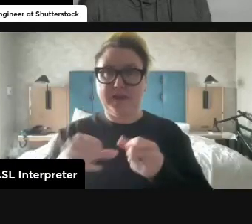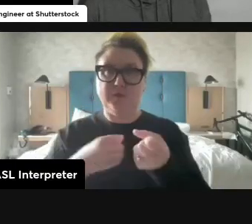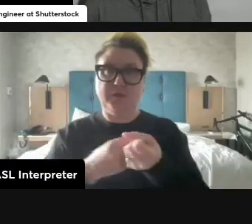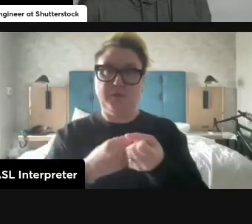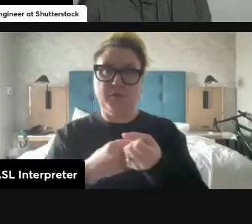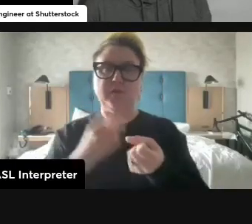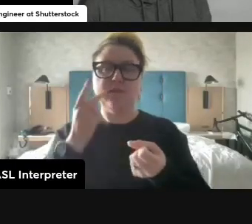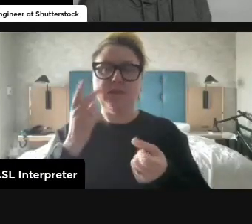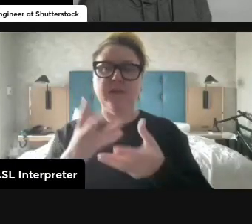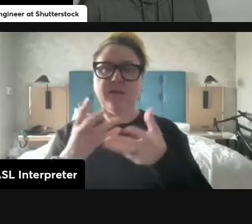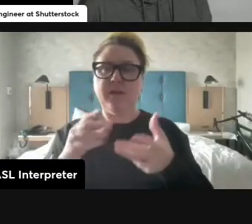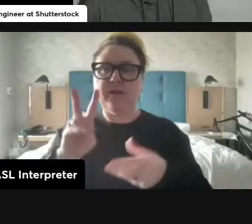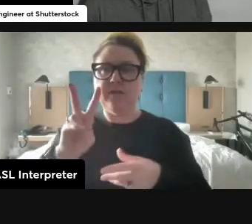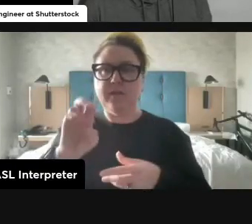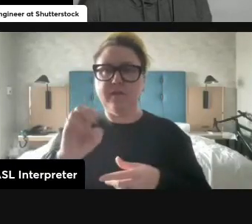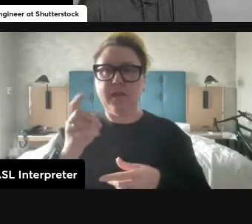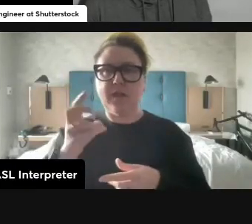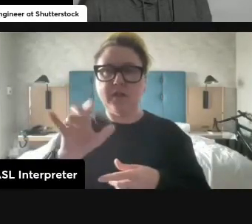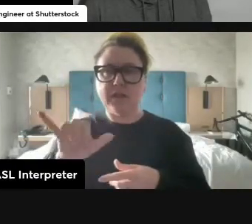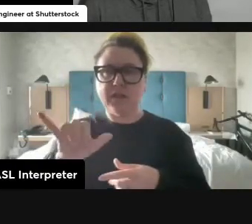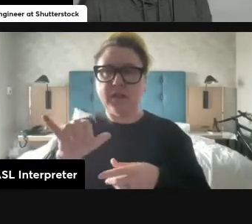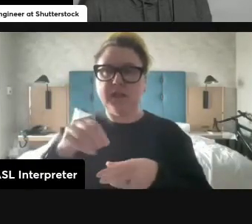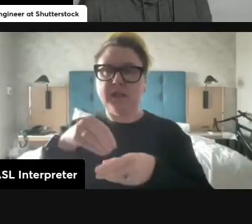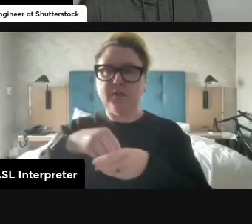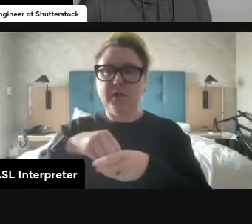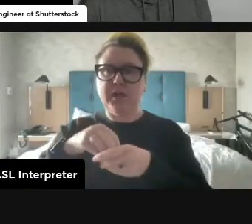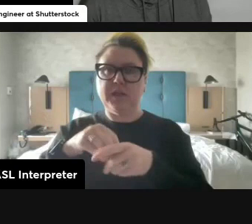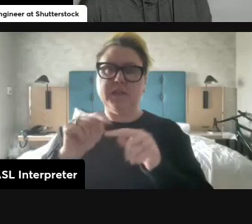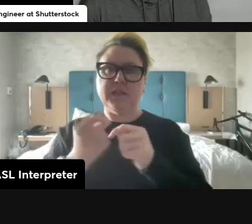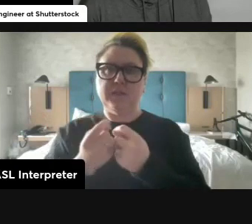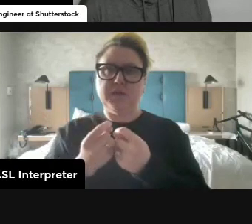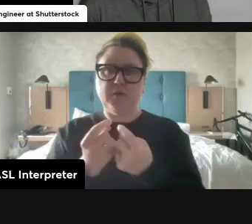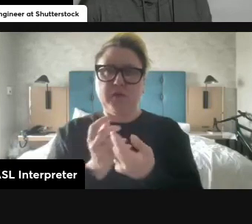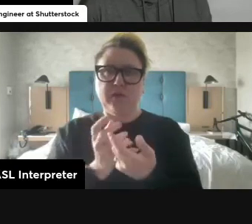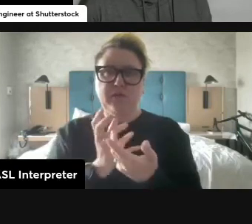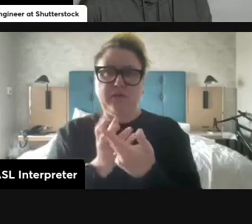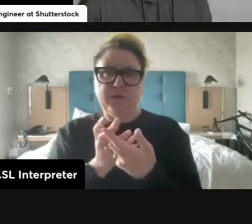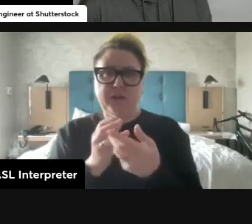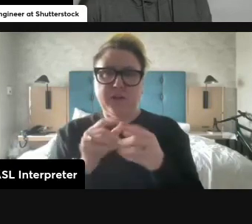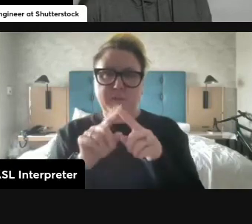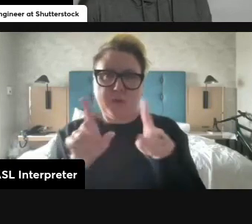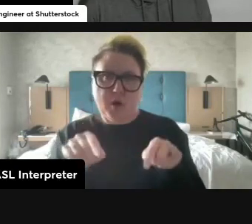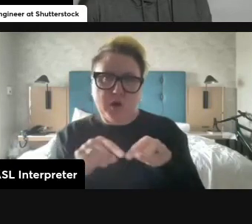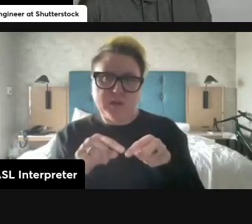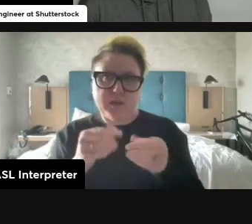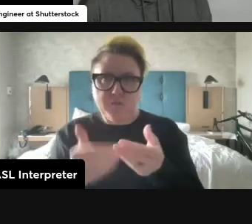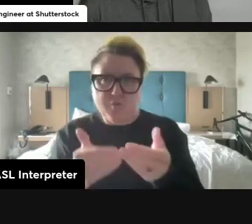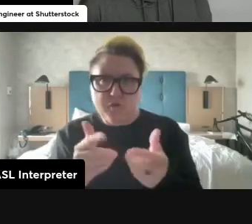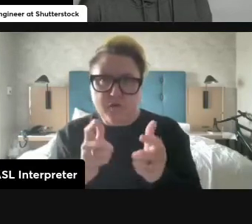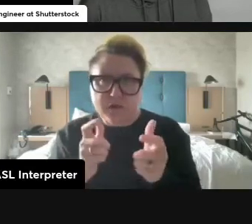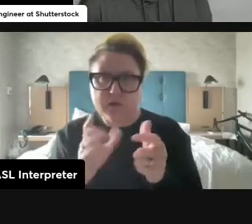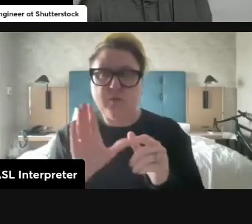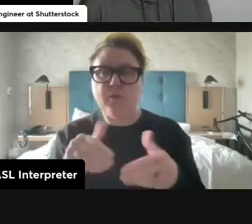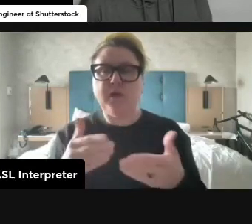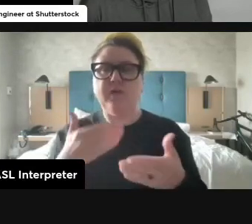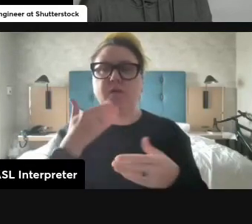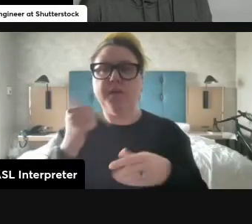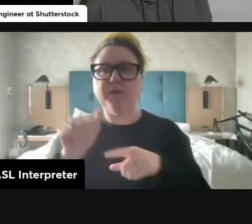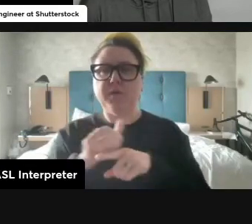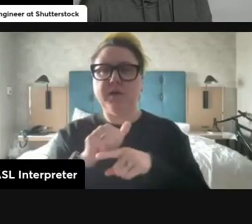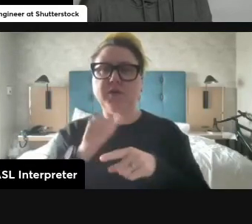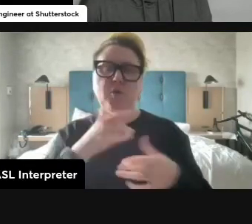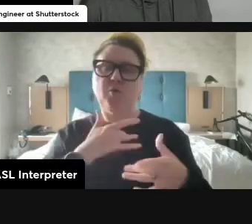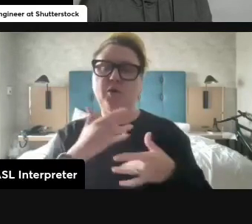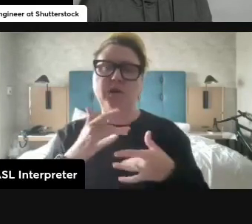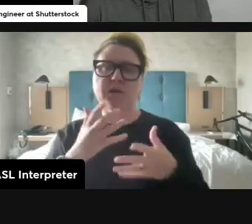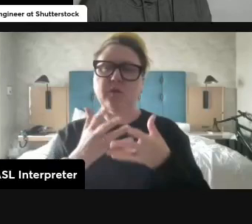with teams, kind of asking them to fit into this box, kind of move your software quickly, and we'll give you the best practices. Don't worry so much